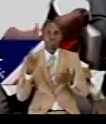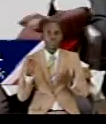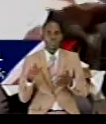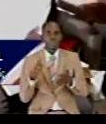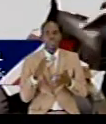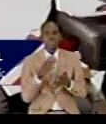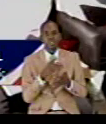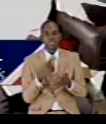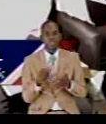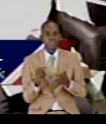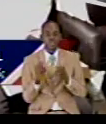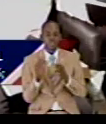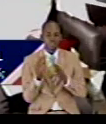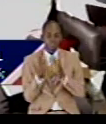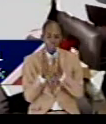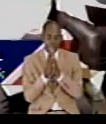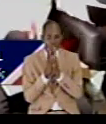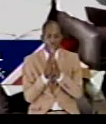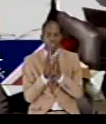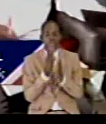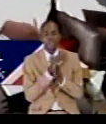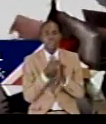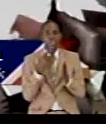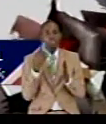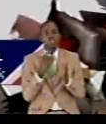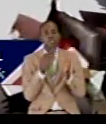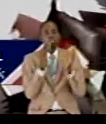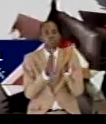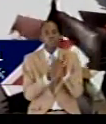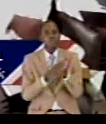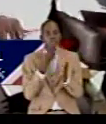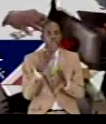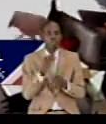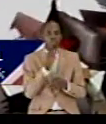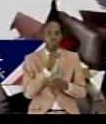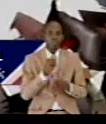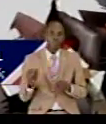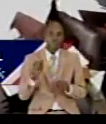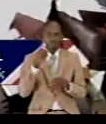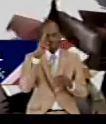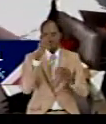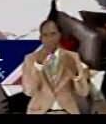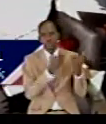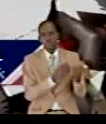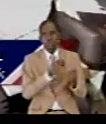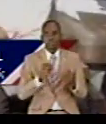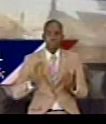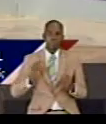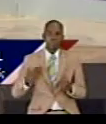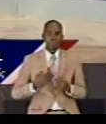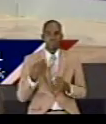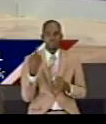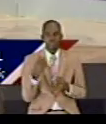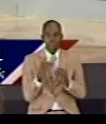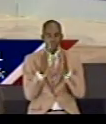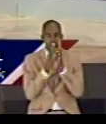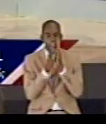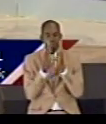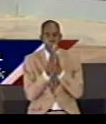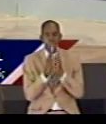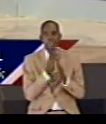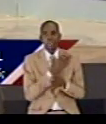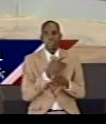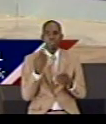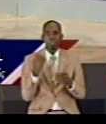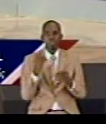prayer and the praise of a trusting soul. The prayer and the praise